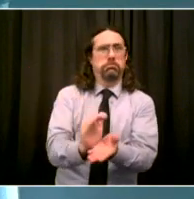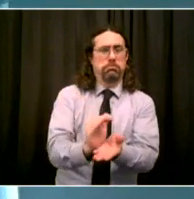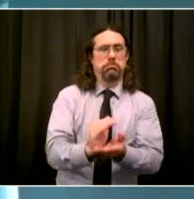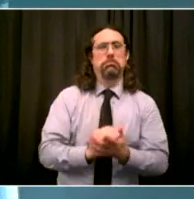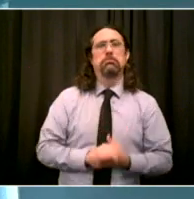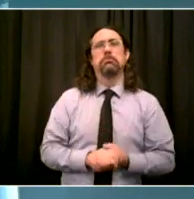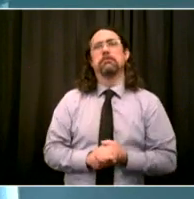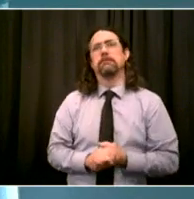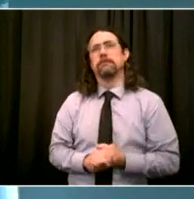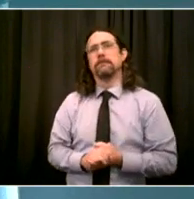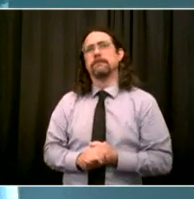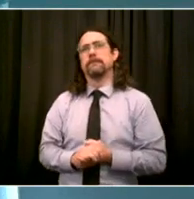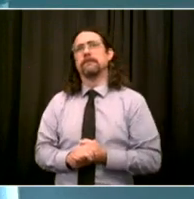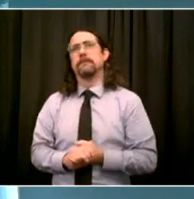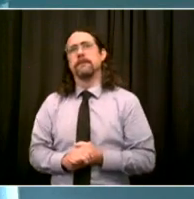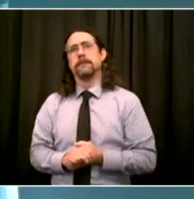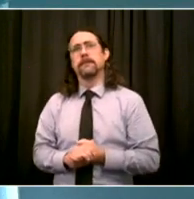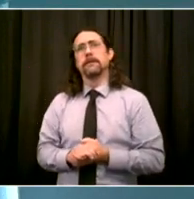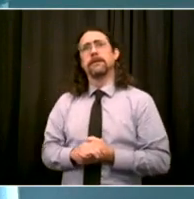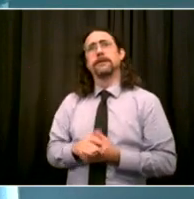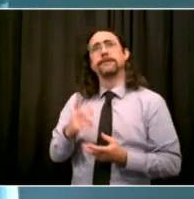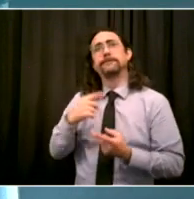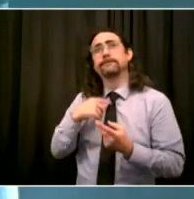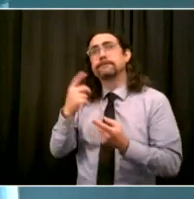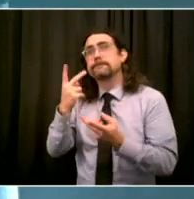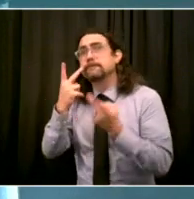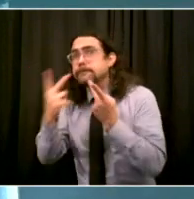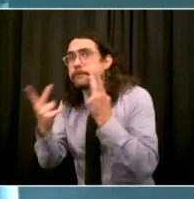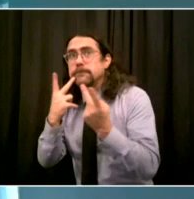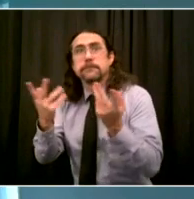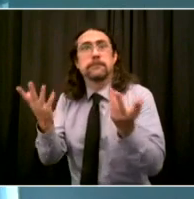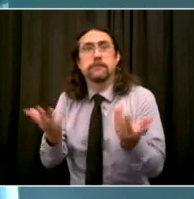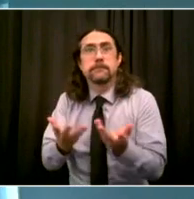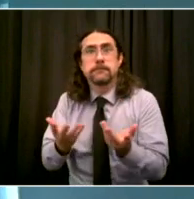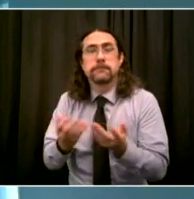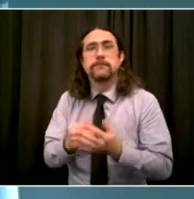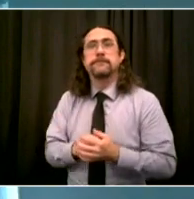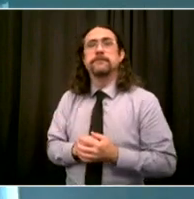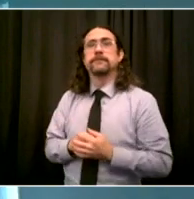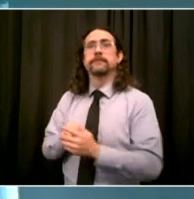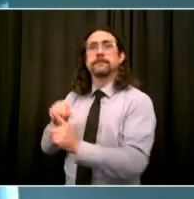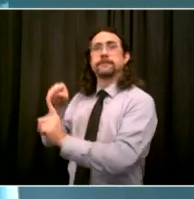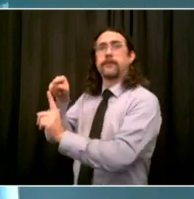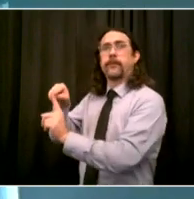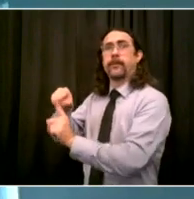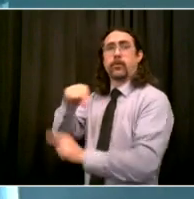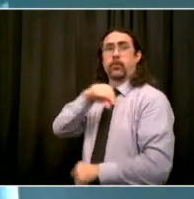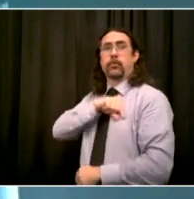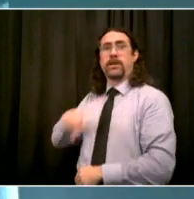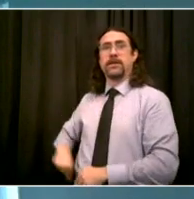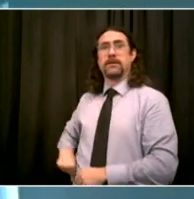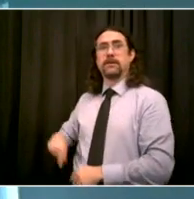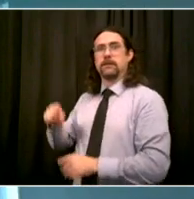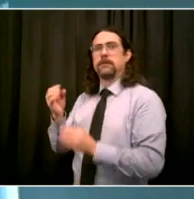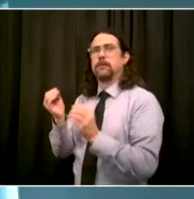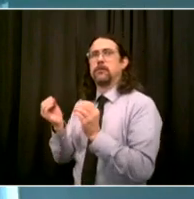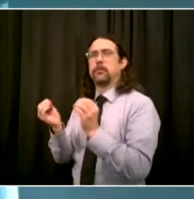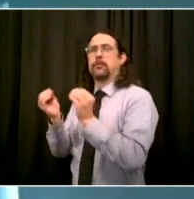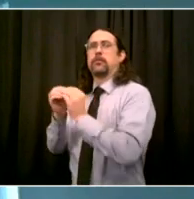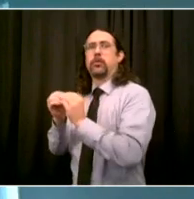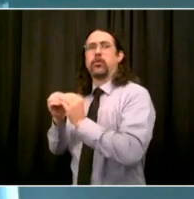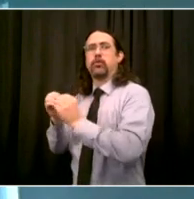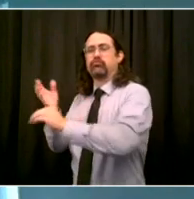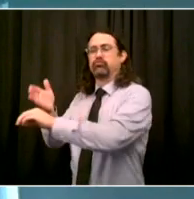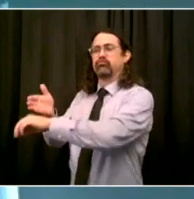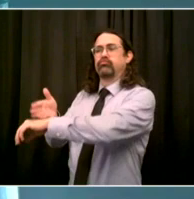over time, over the past several weeks, a steady rise in the number of cases in the other boroughs. Again, that rise has been relatively slow,